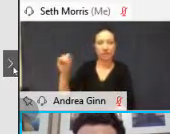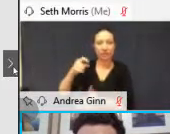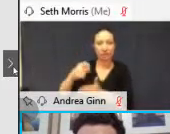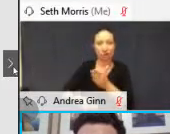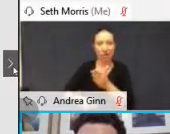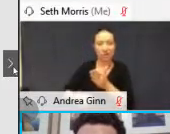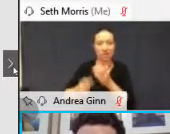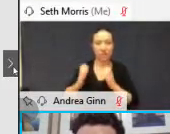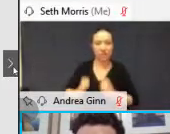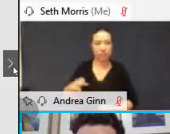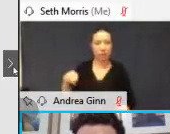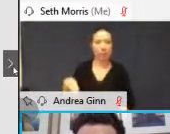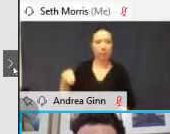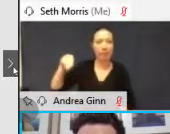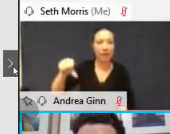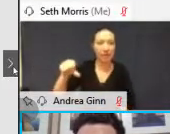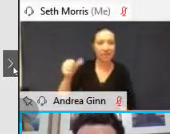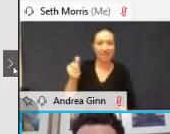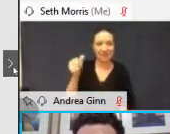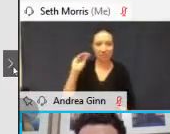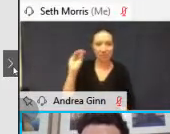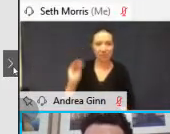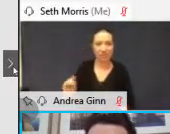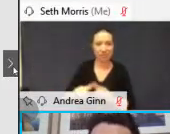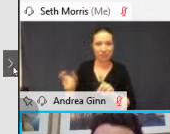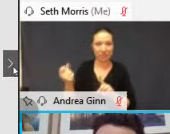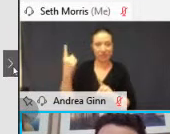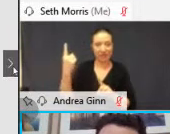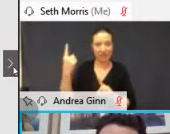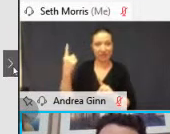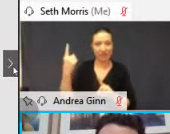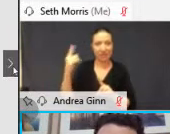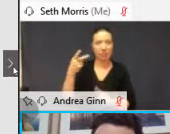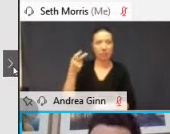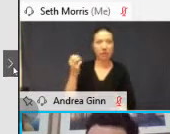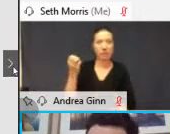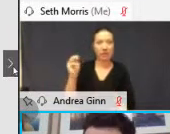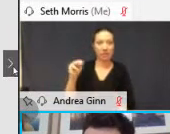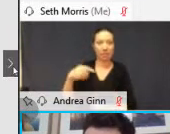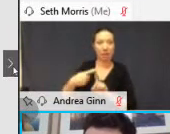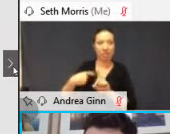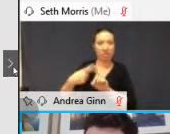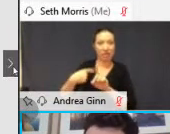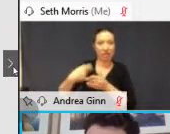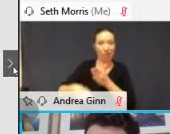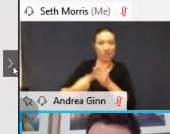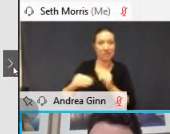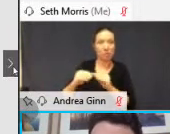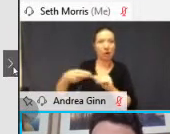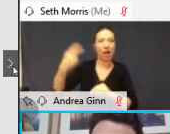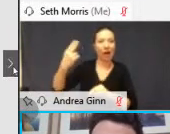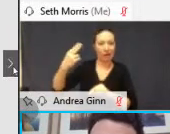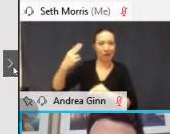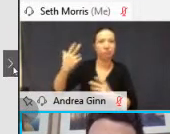10%, but those plans tend to have higher premiums on a monthly basis.